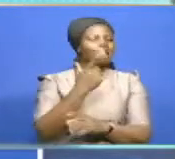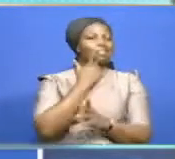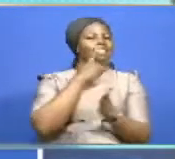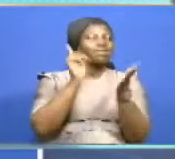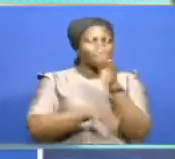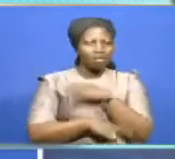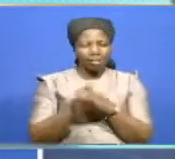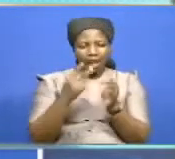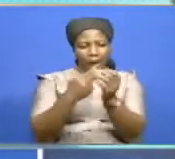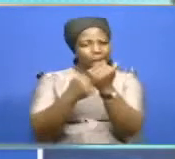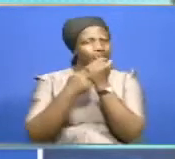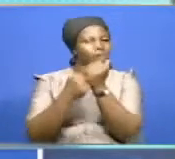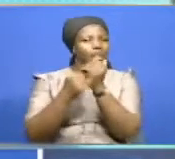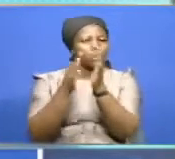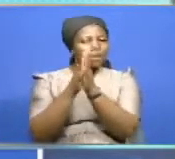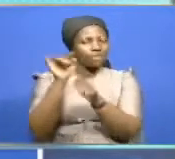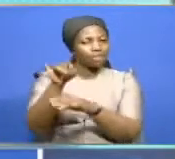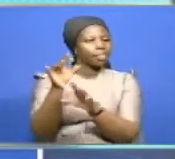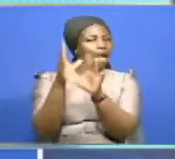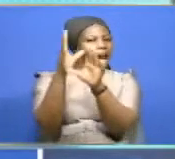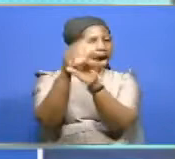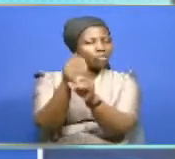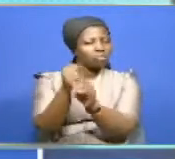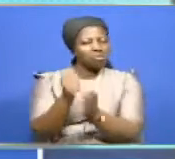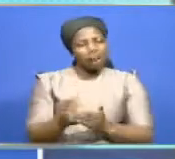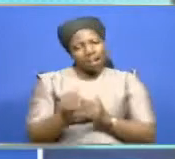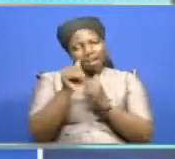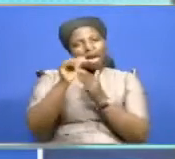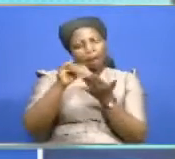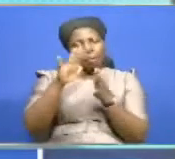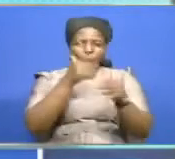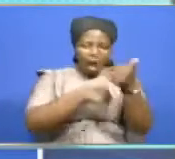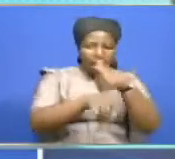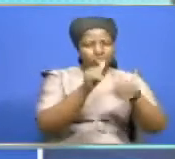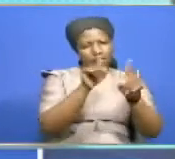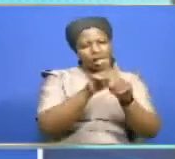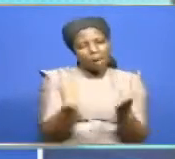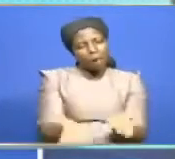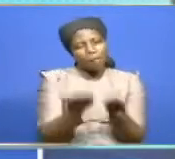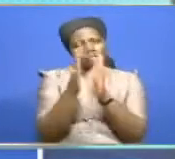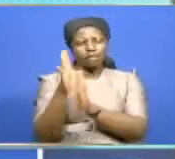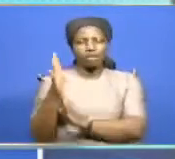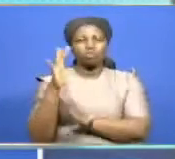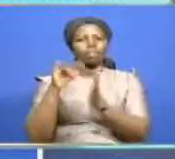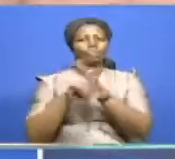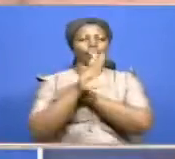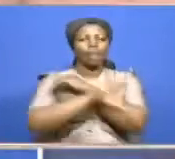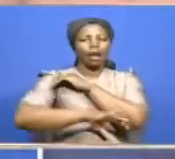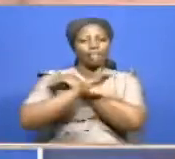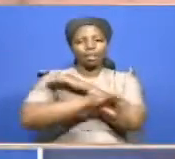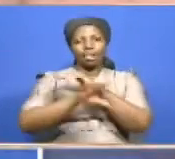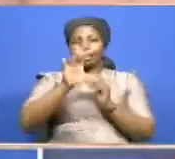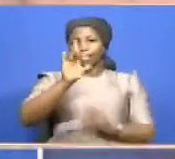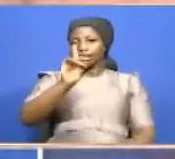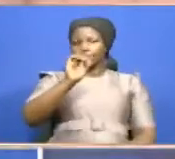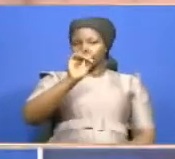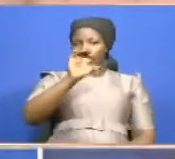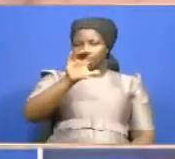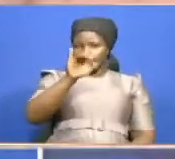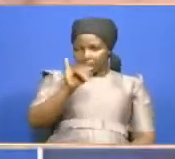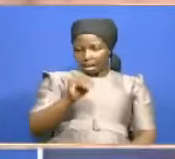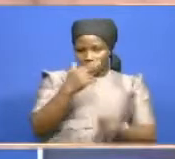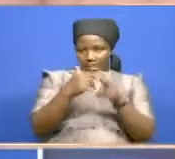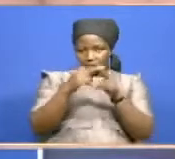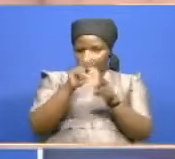the partnership with the association will guide further action and enhance security in the country. Director of Criminal Investigations